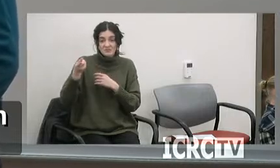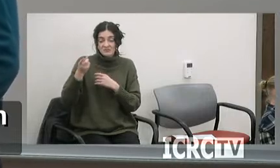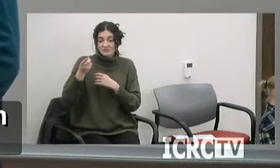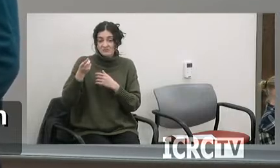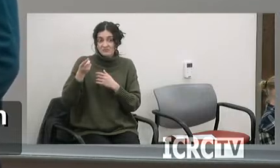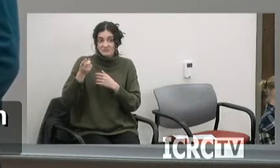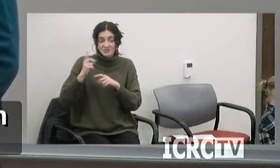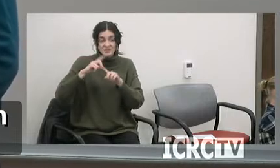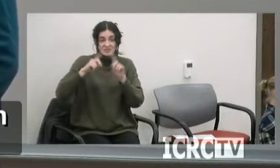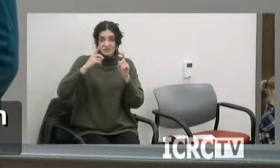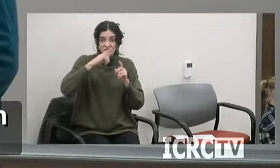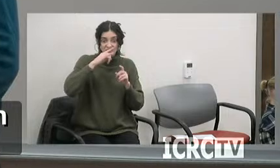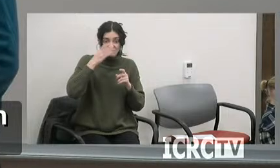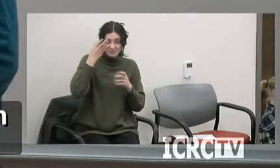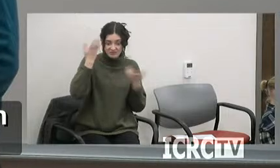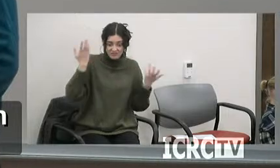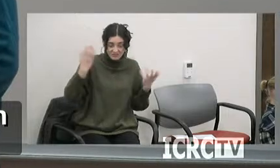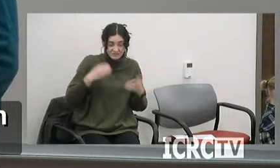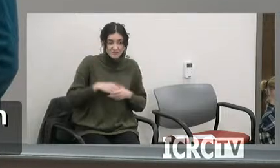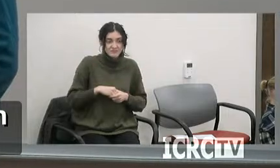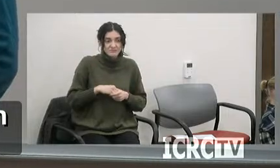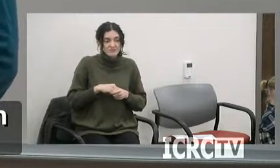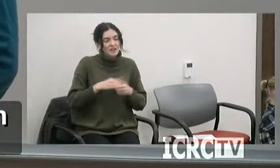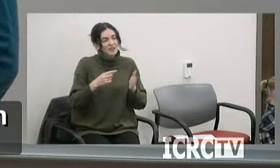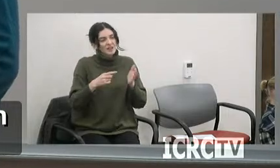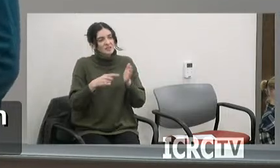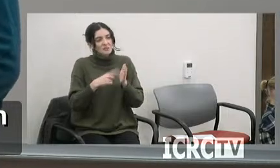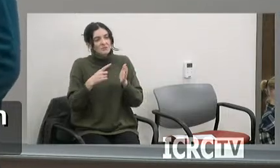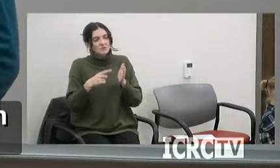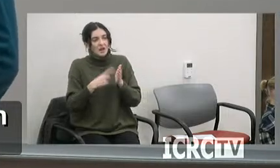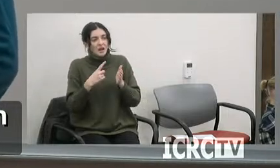I've also heard it asked, why do we need a fine arts director?